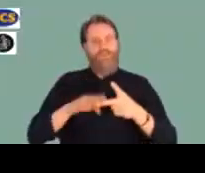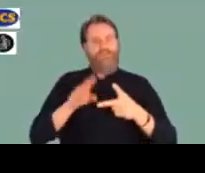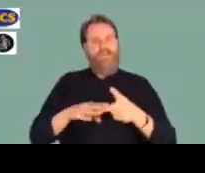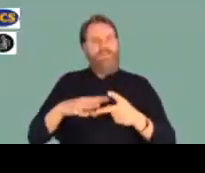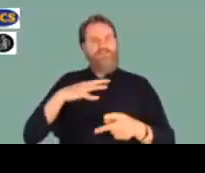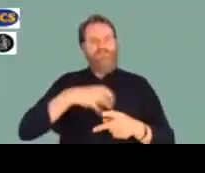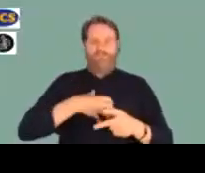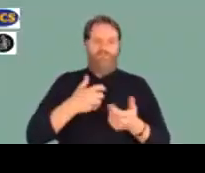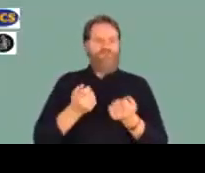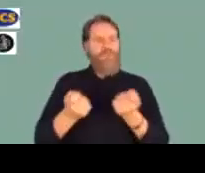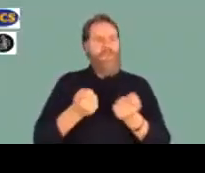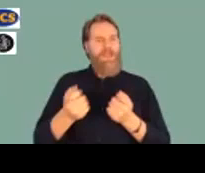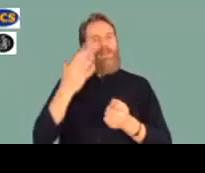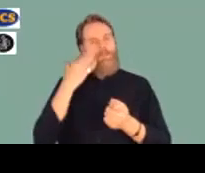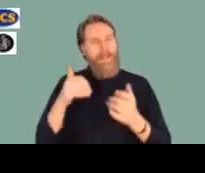Committee.